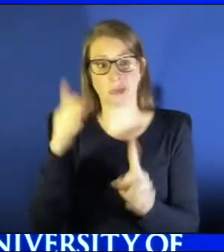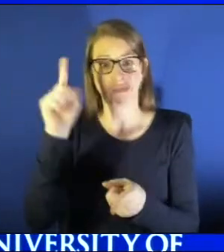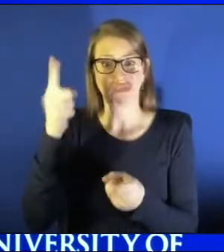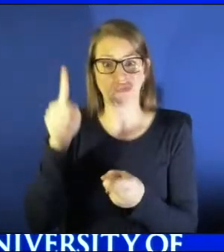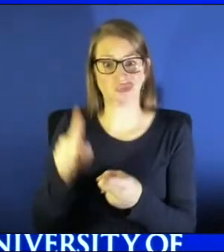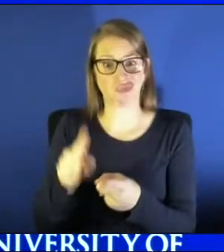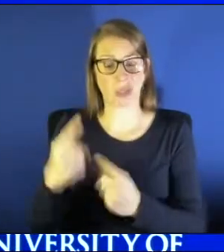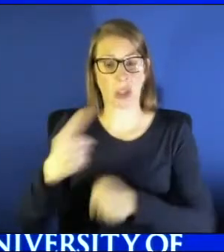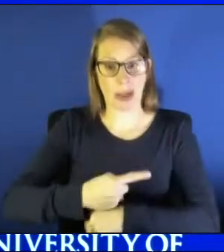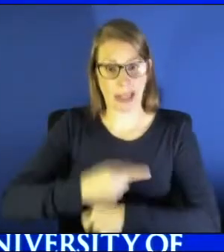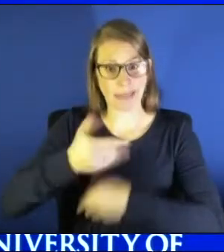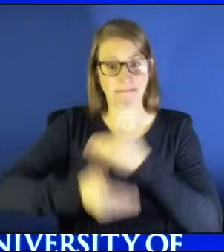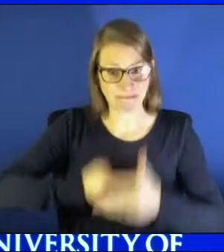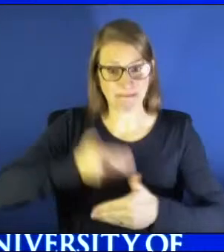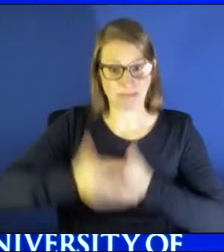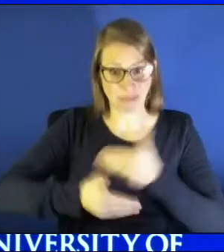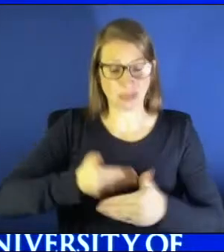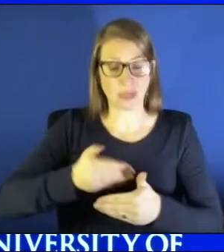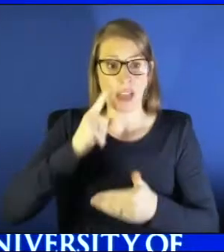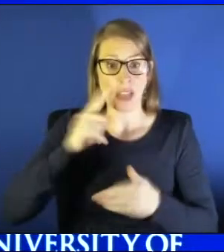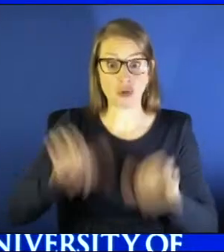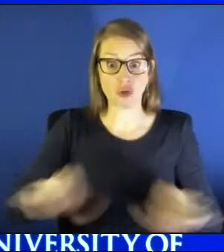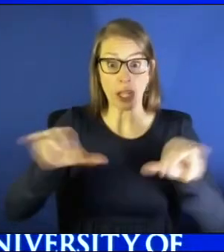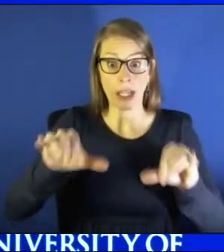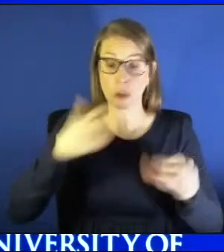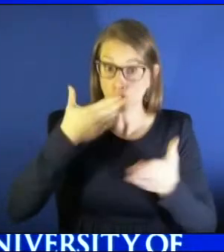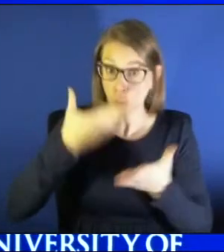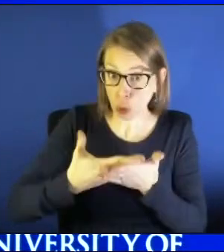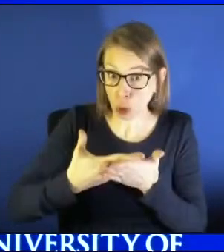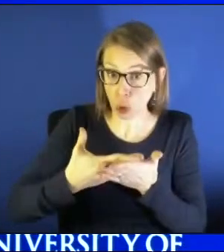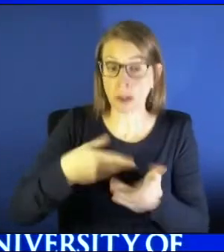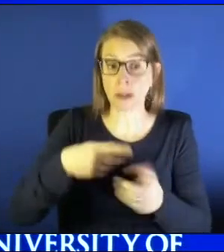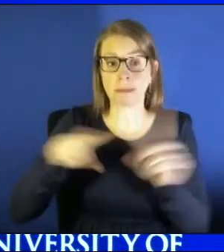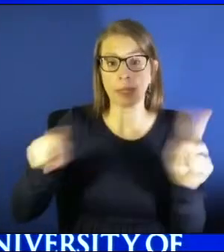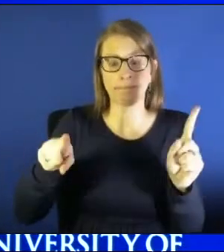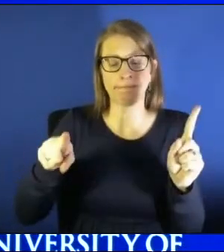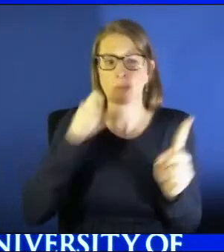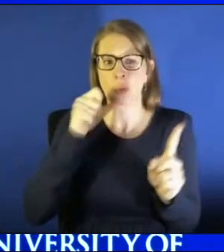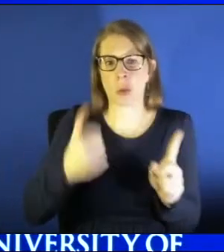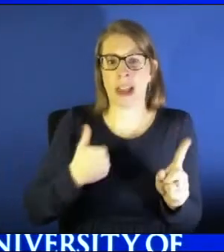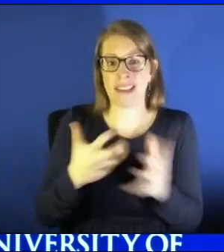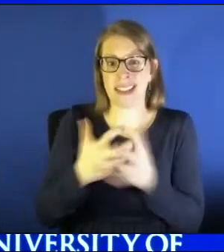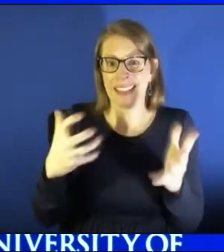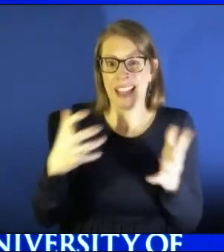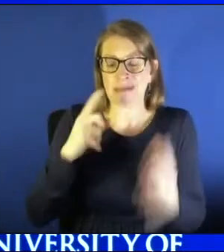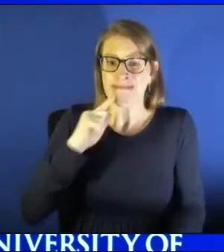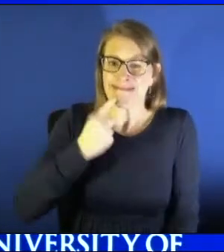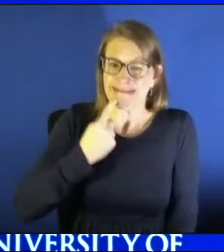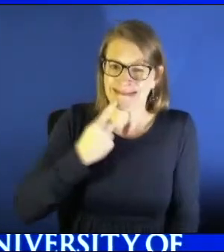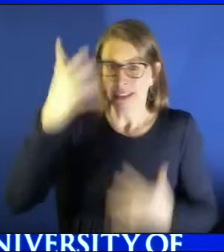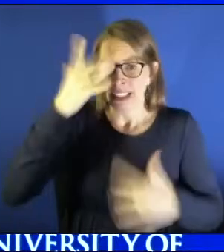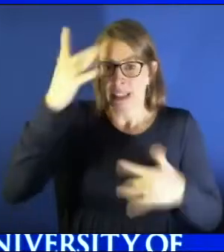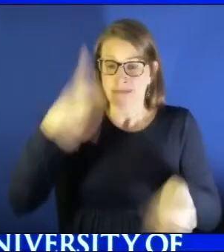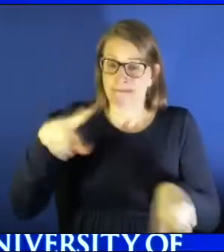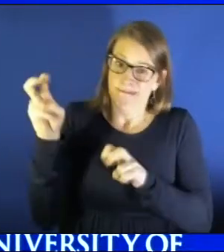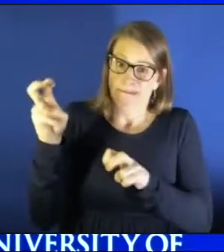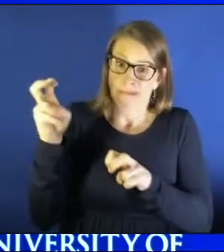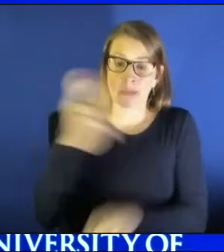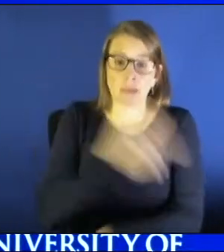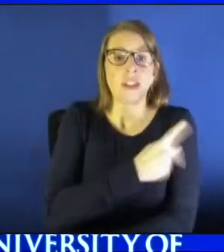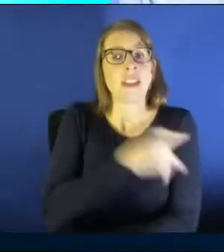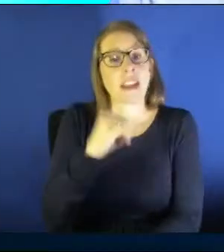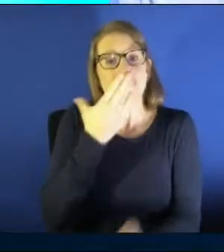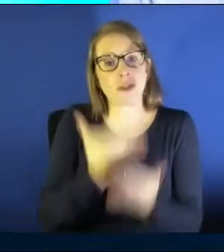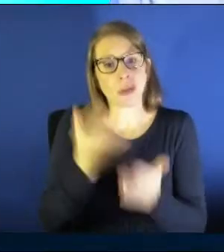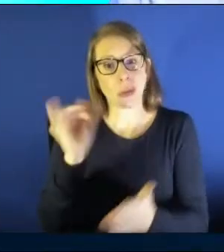think the trend is good. We obviously don't have a significant amount of critically ill patients, so that's always good as well. Dr. Stites, jump